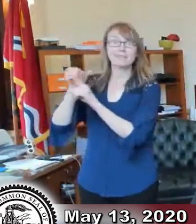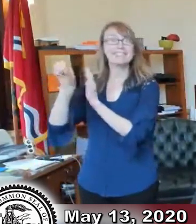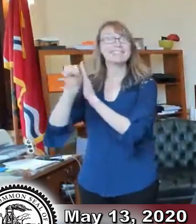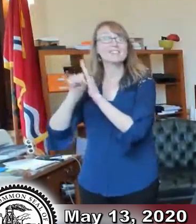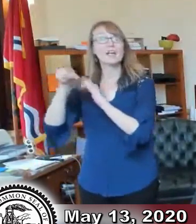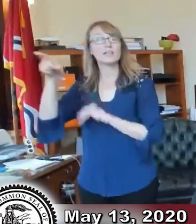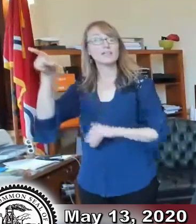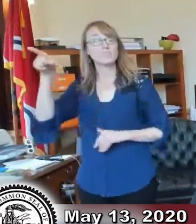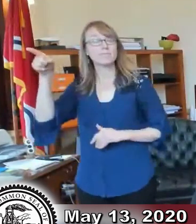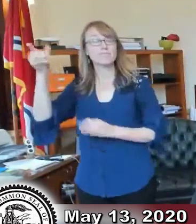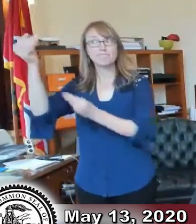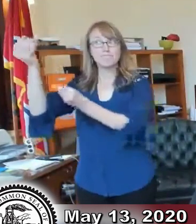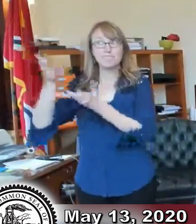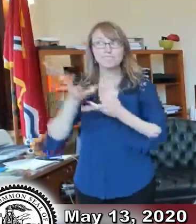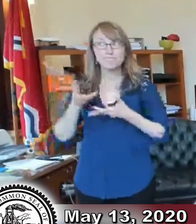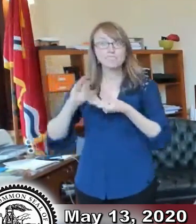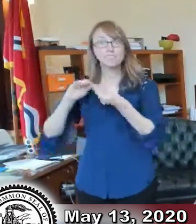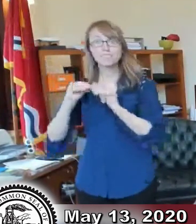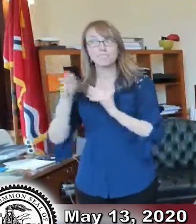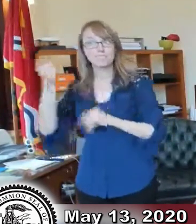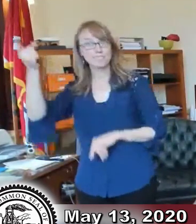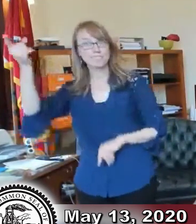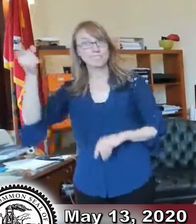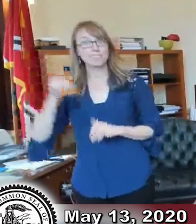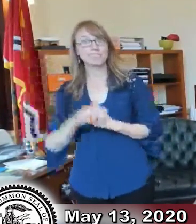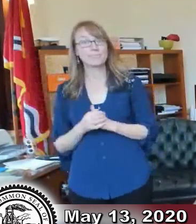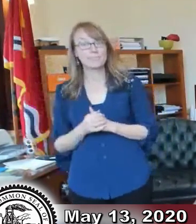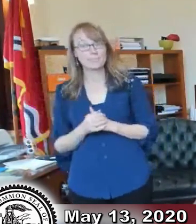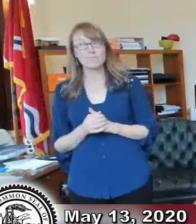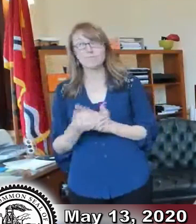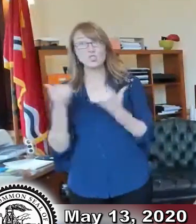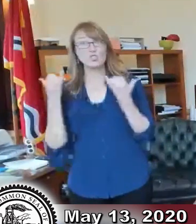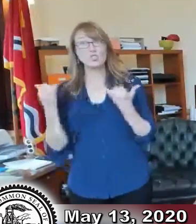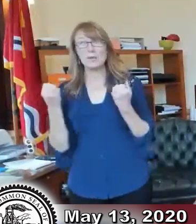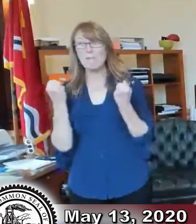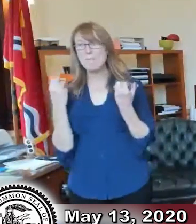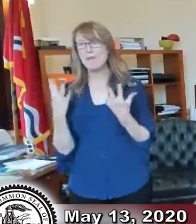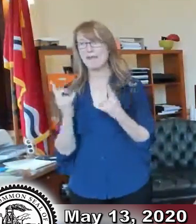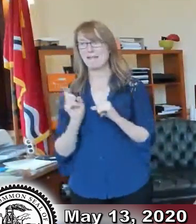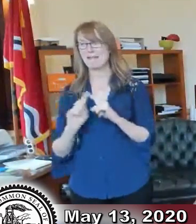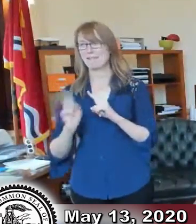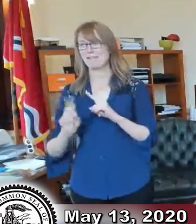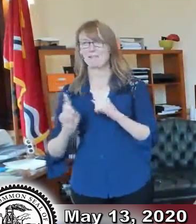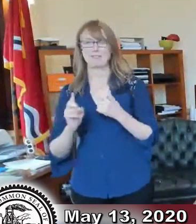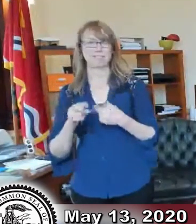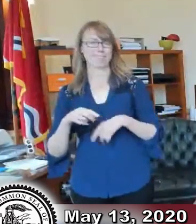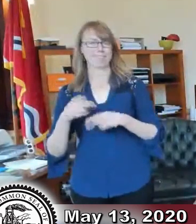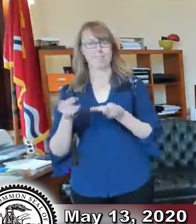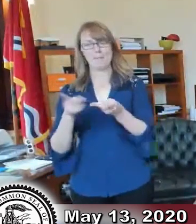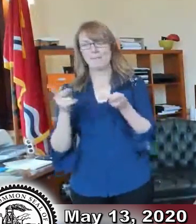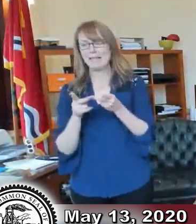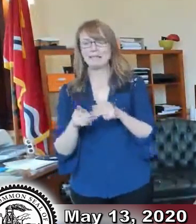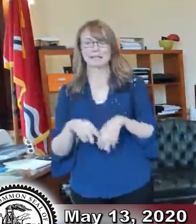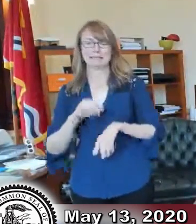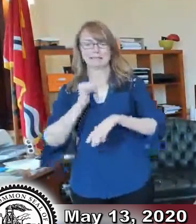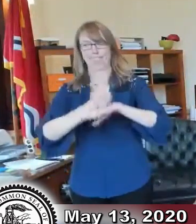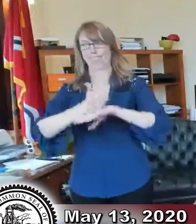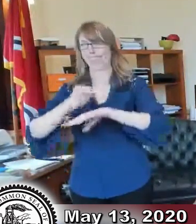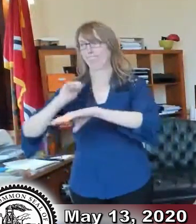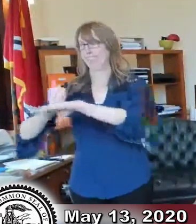state because there are so many people now doing testing. All these federally qualified health